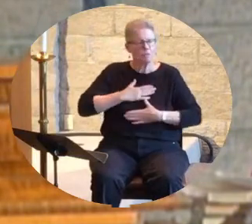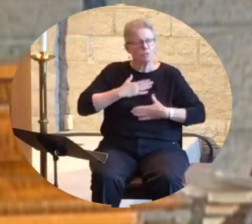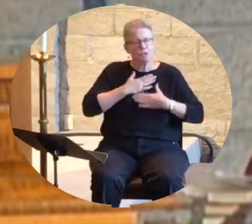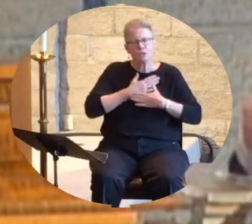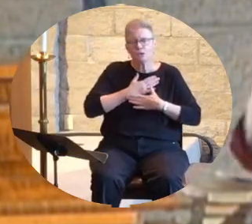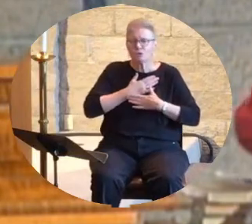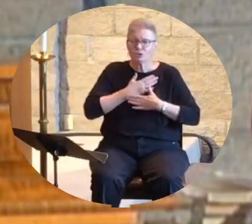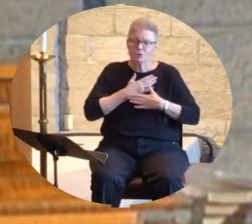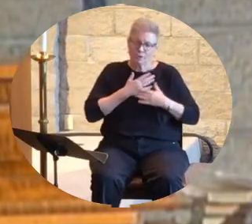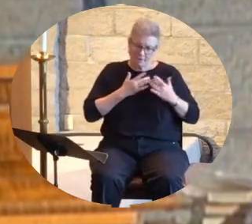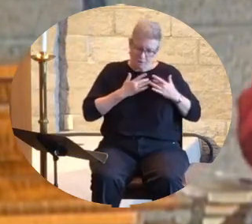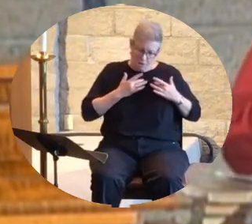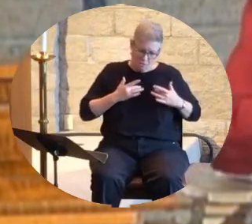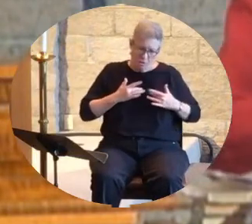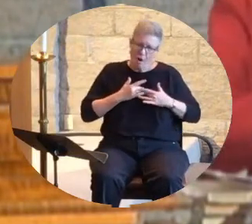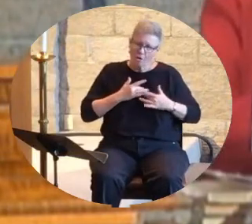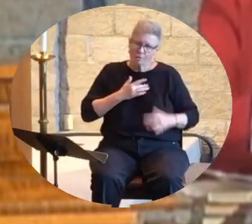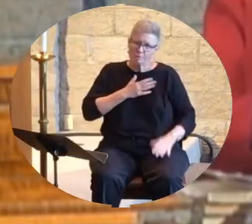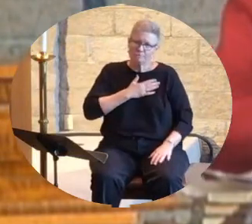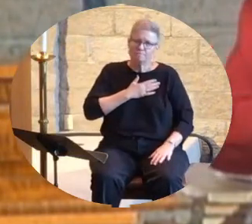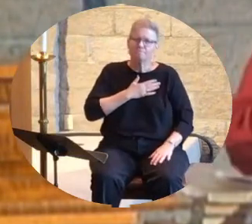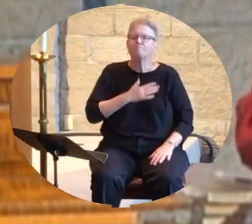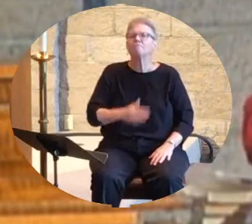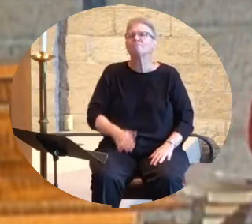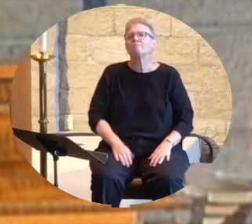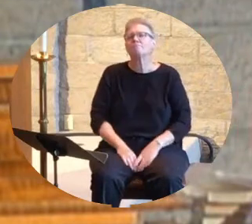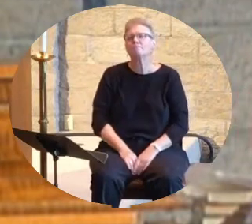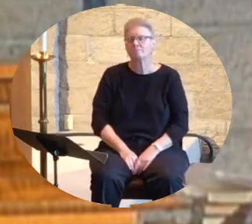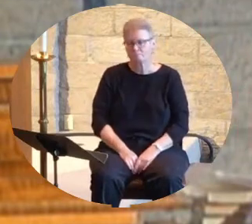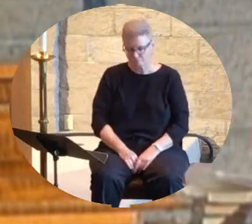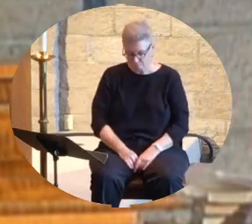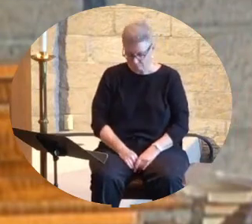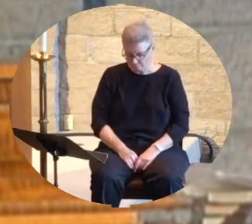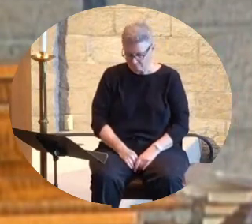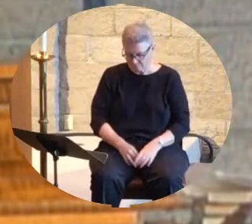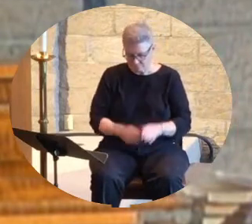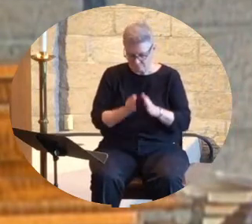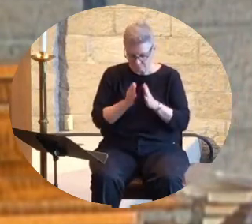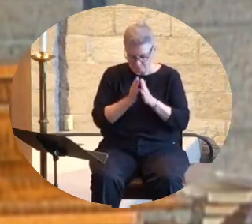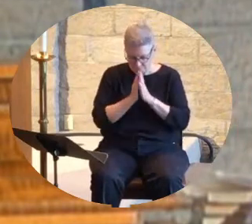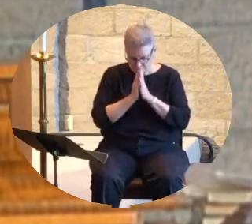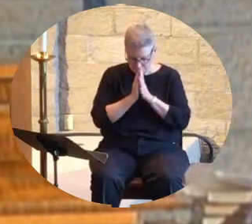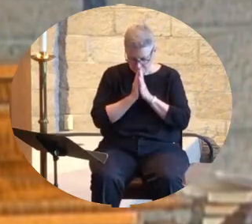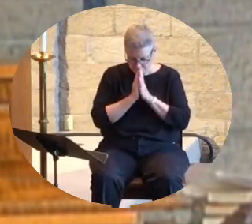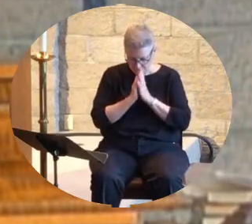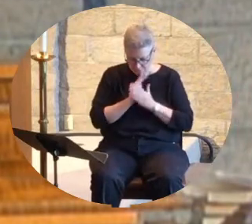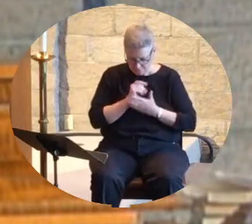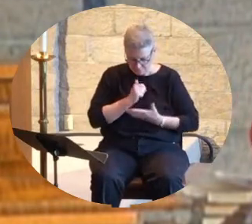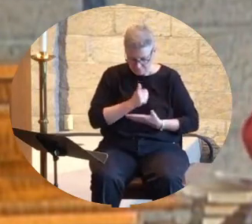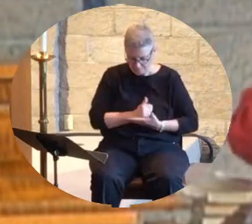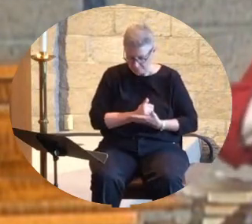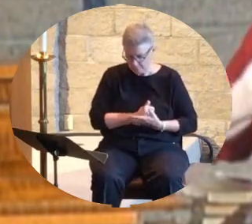heart. And so it is. And so we let it be.